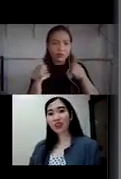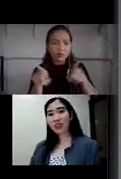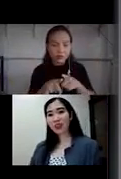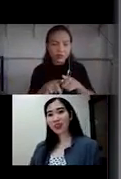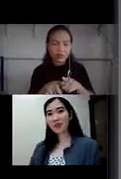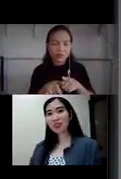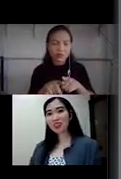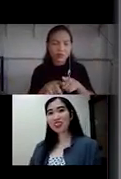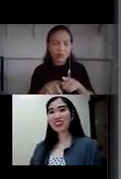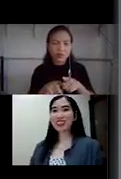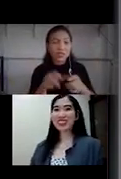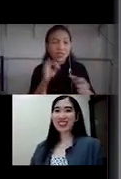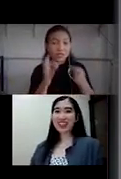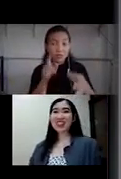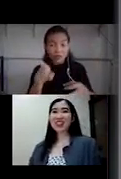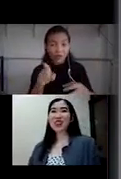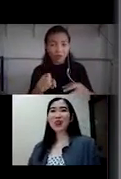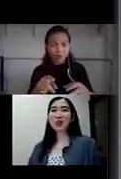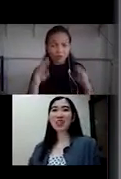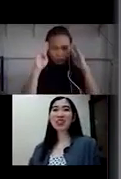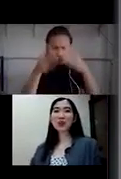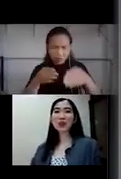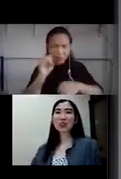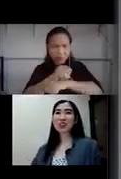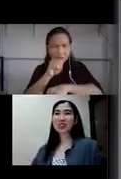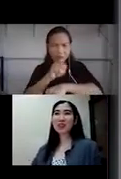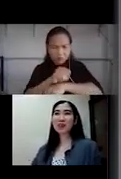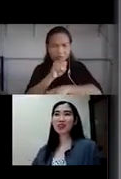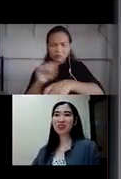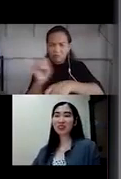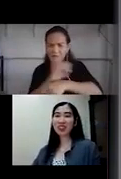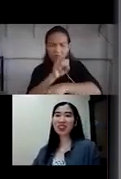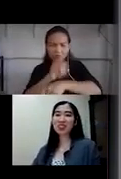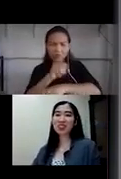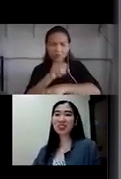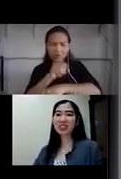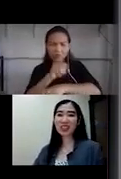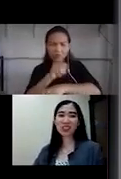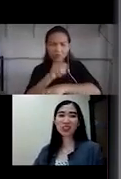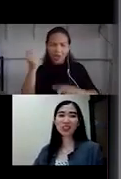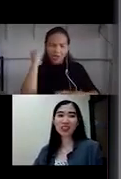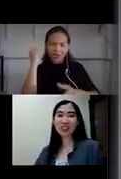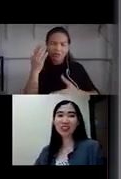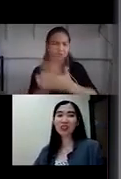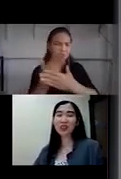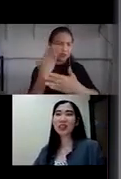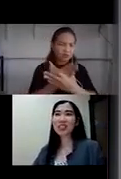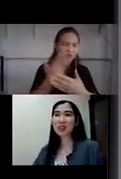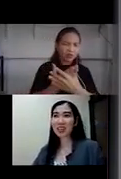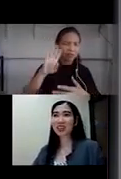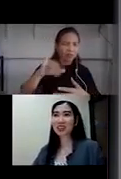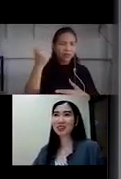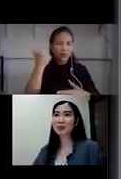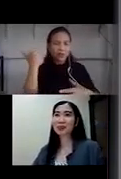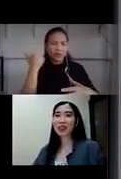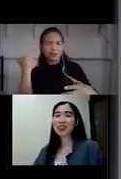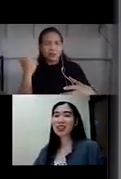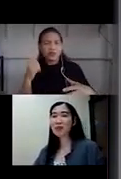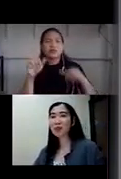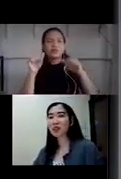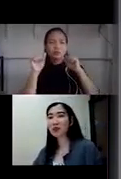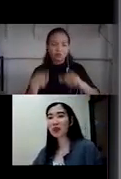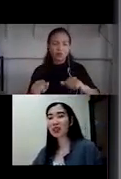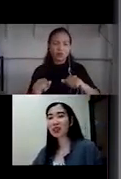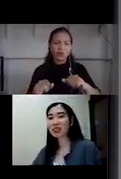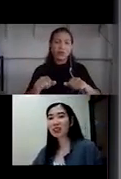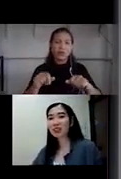a workaholic person and you don't want to disturb your colleagues, you can schedule sending your email.